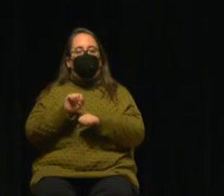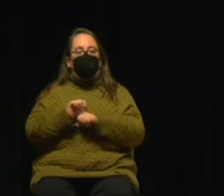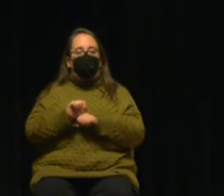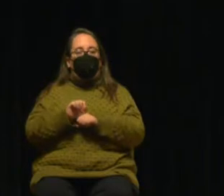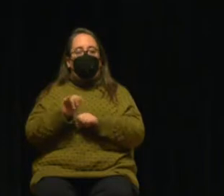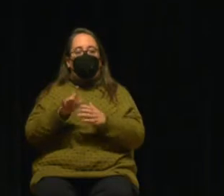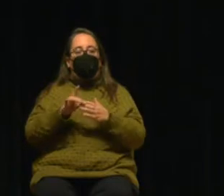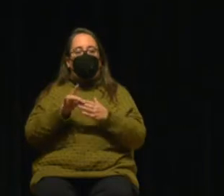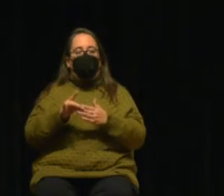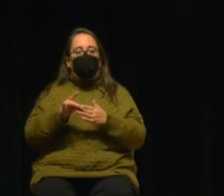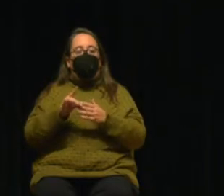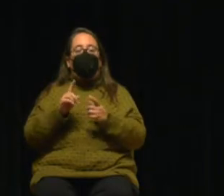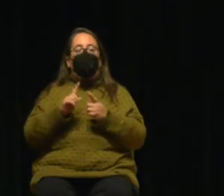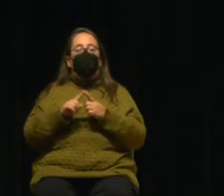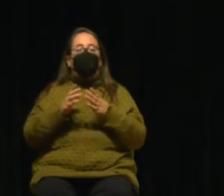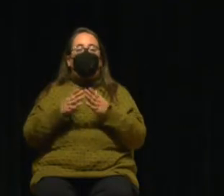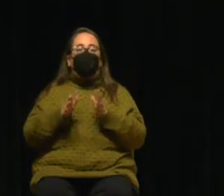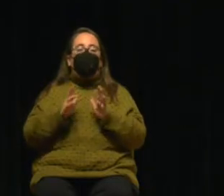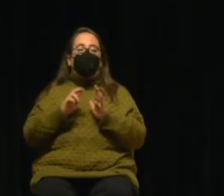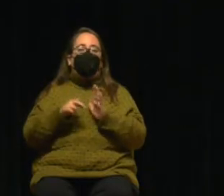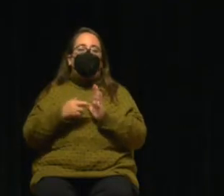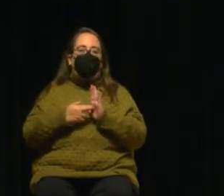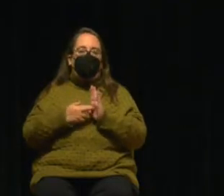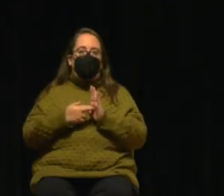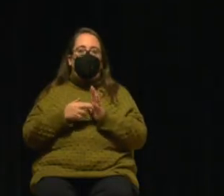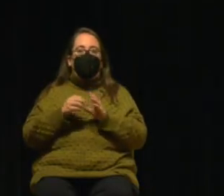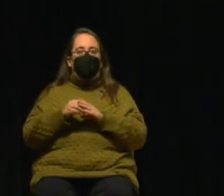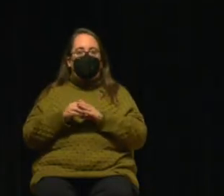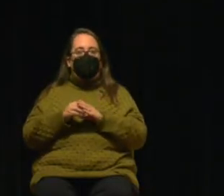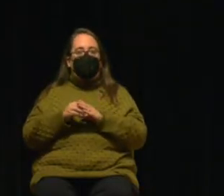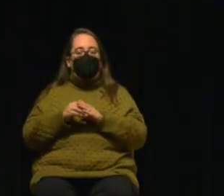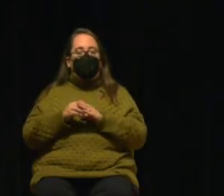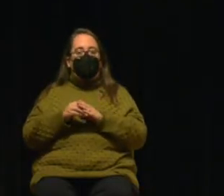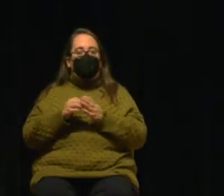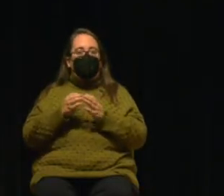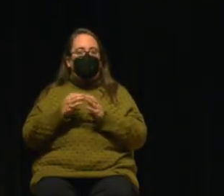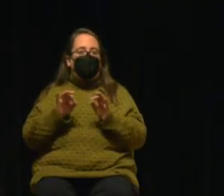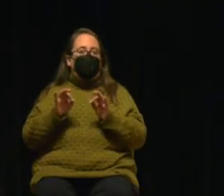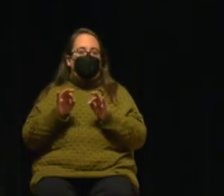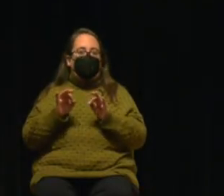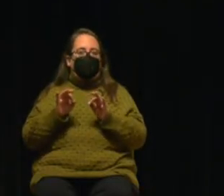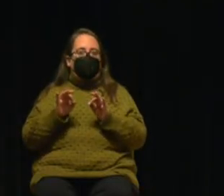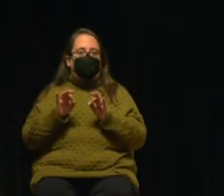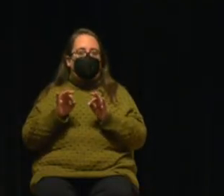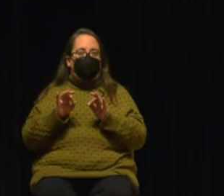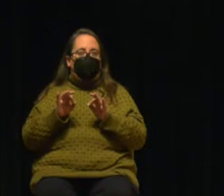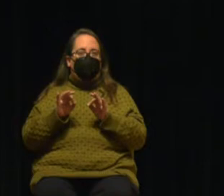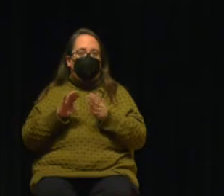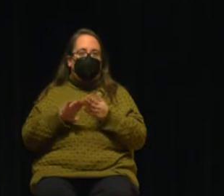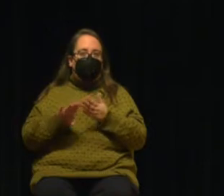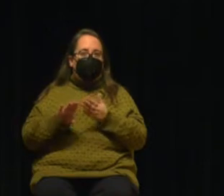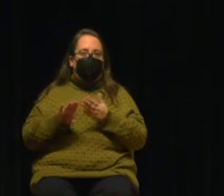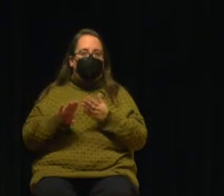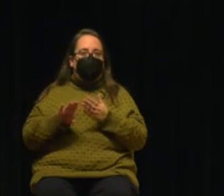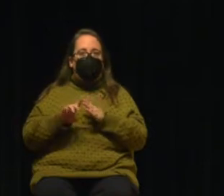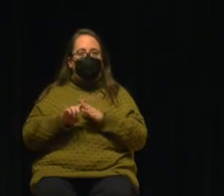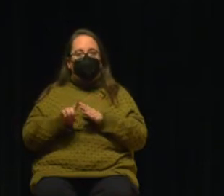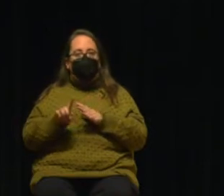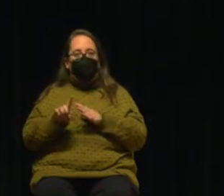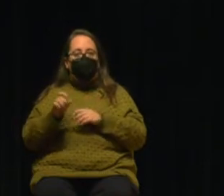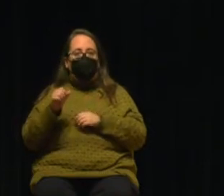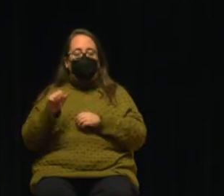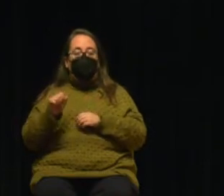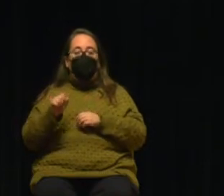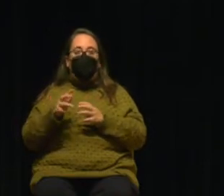led to a sort of broader role in the abolitionist movement. Much of his work was necessarily secretive,